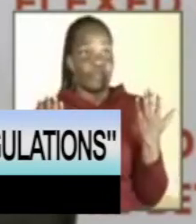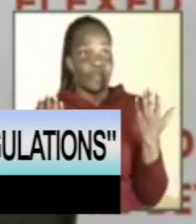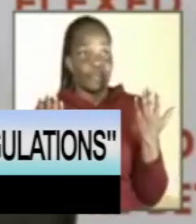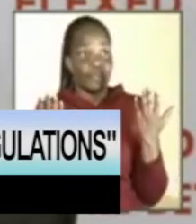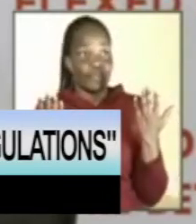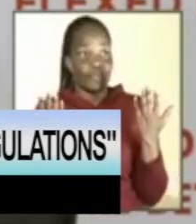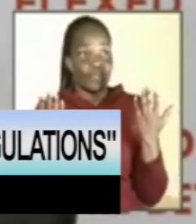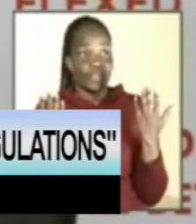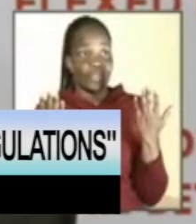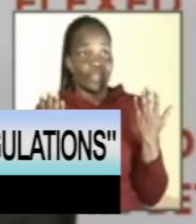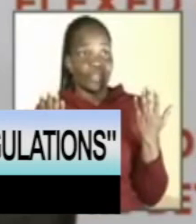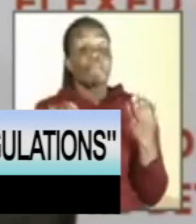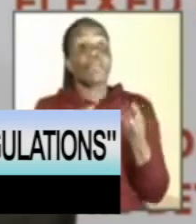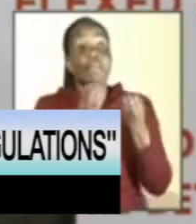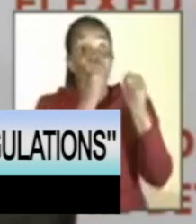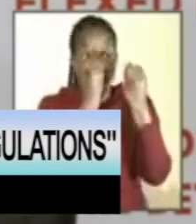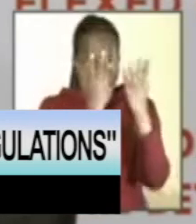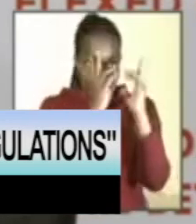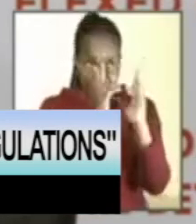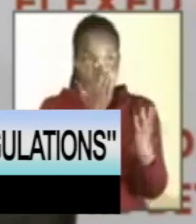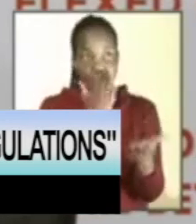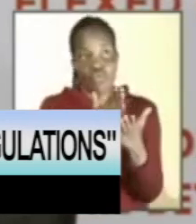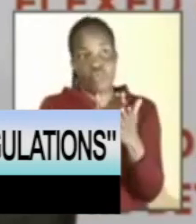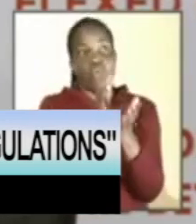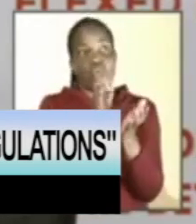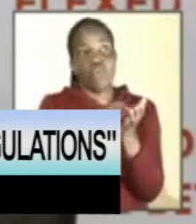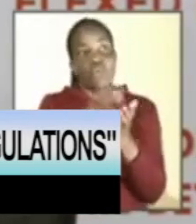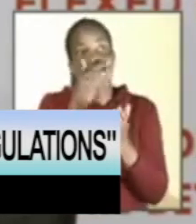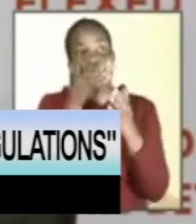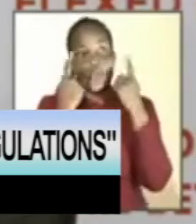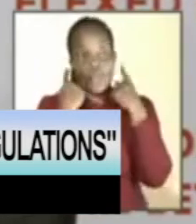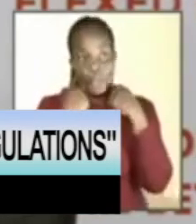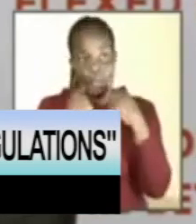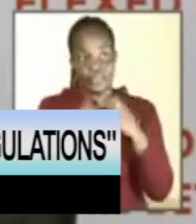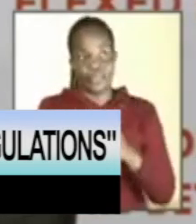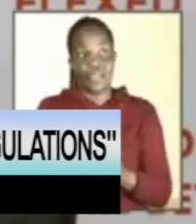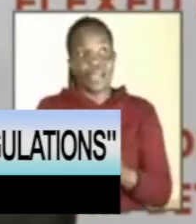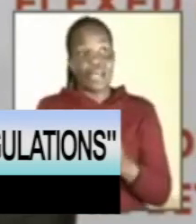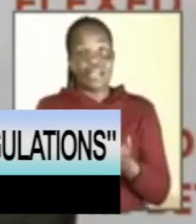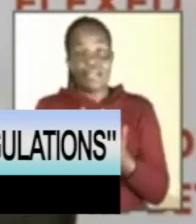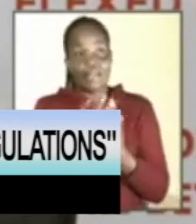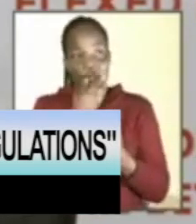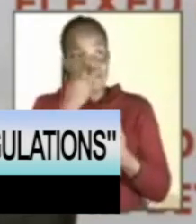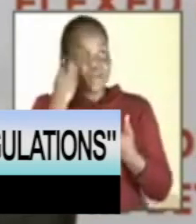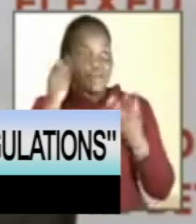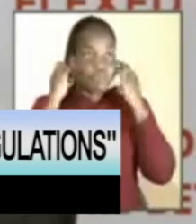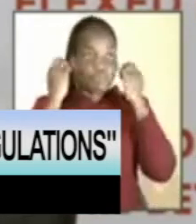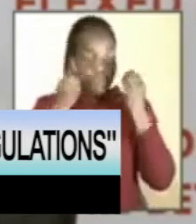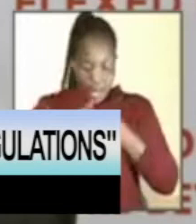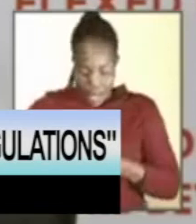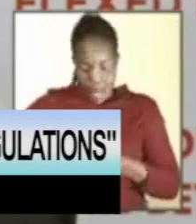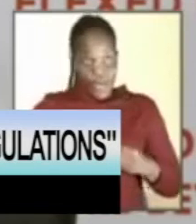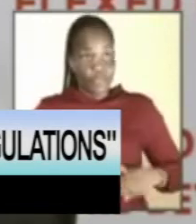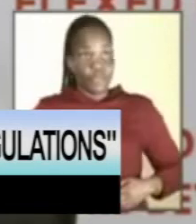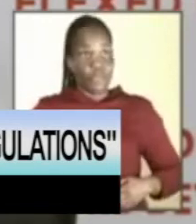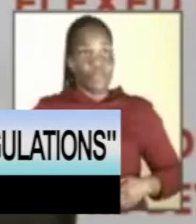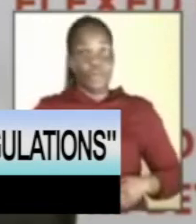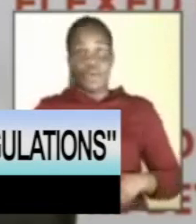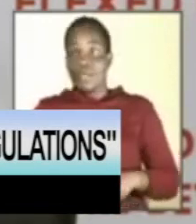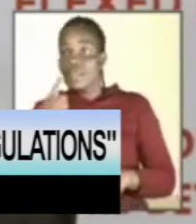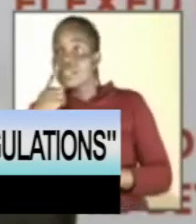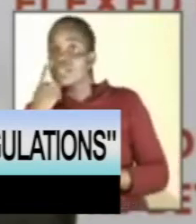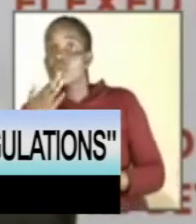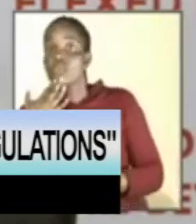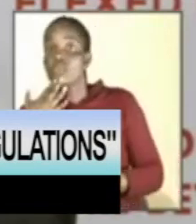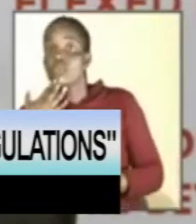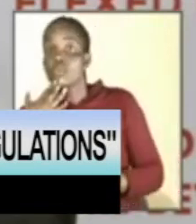they are not doing it. They are those who comfortably keep them in their pockets, and when maybe they see